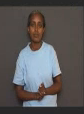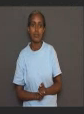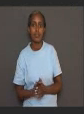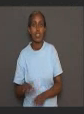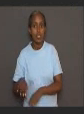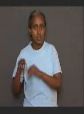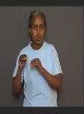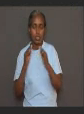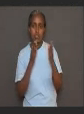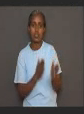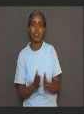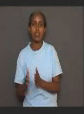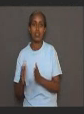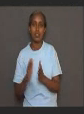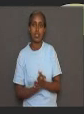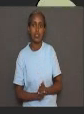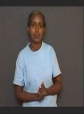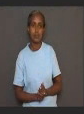Students, let's get ready.